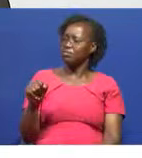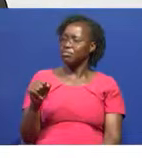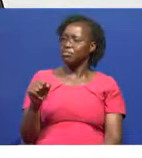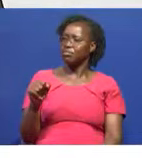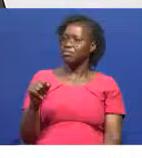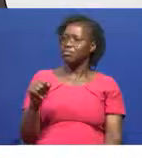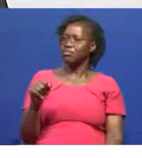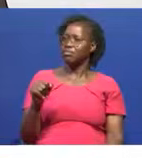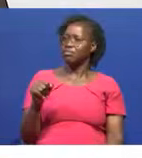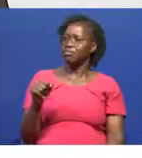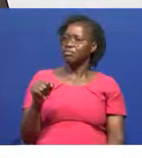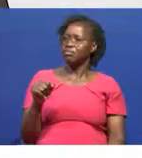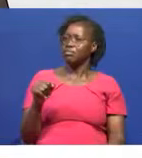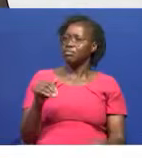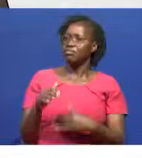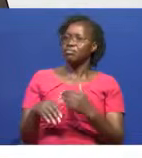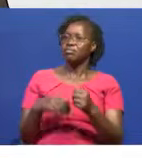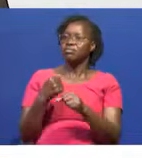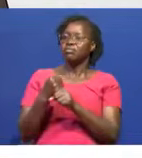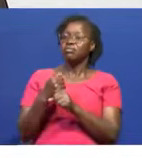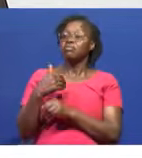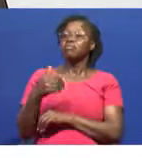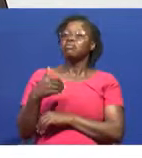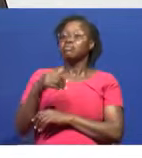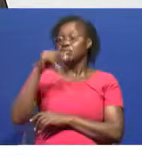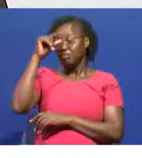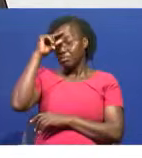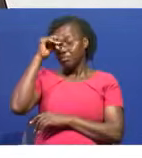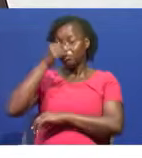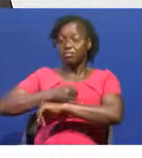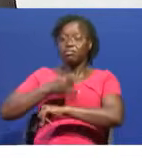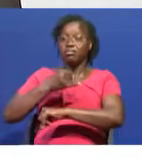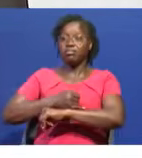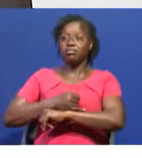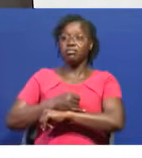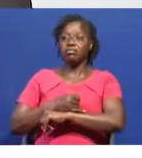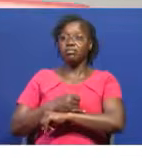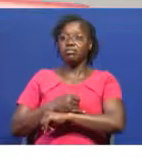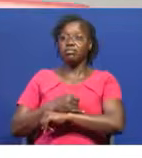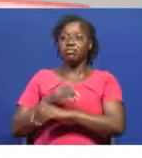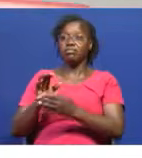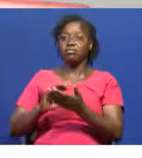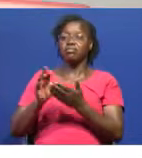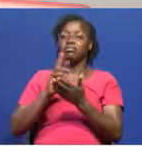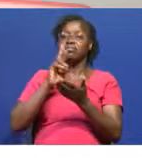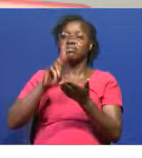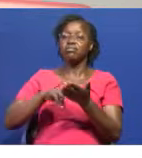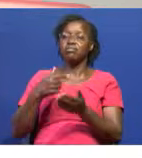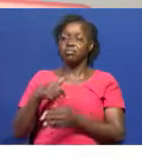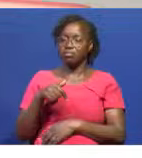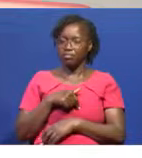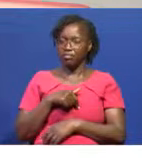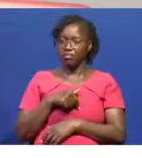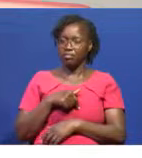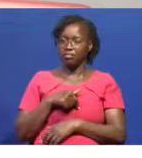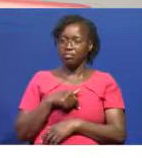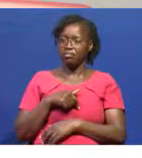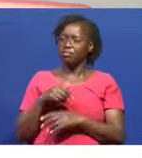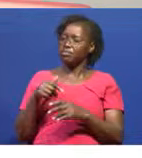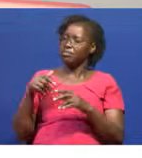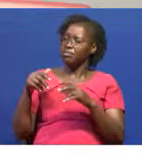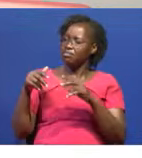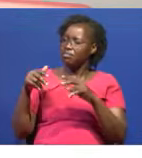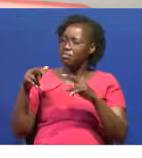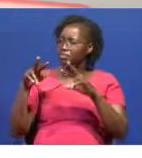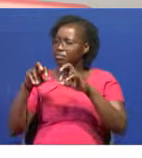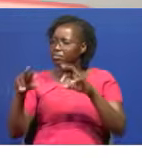every year, every government institutions, we submit our reports. We assessed,